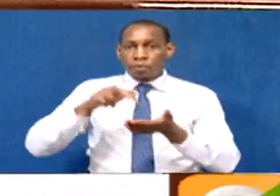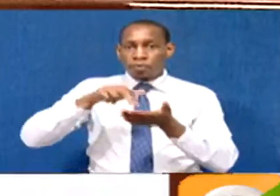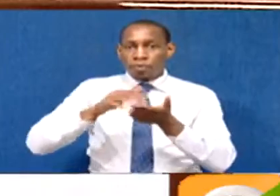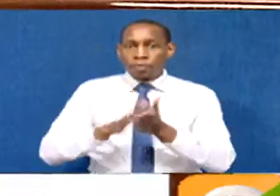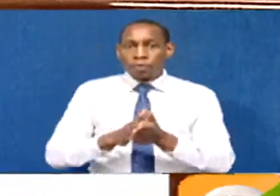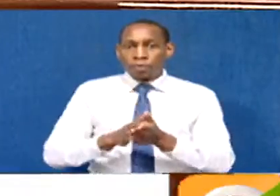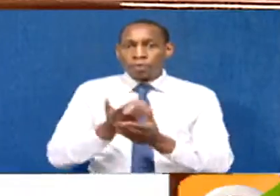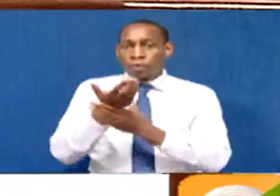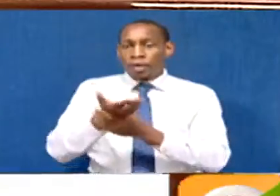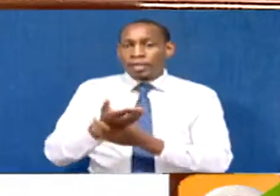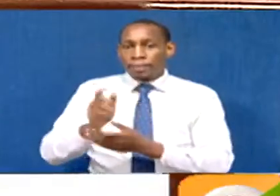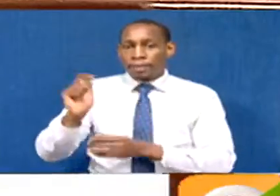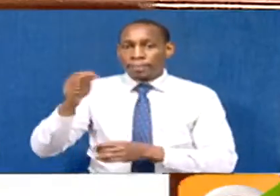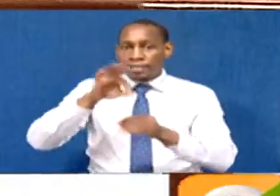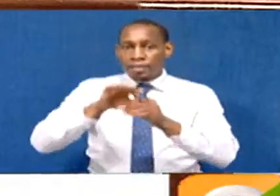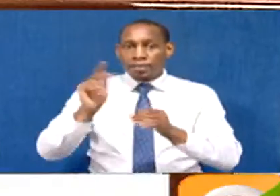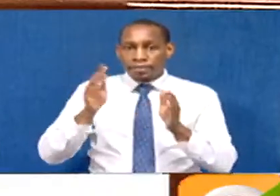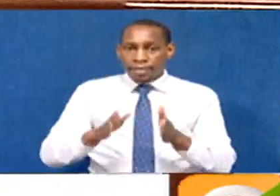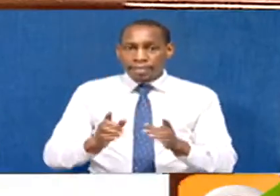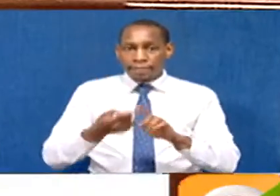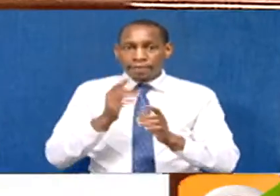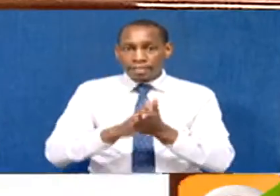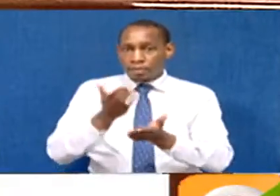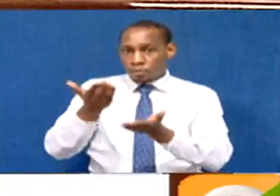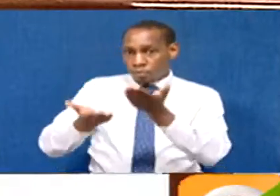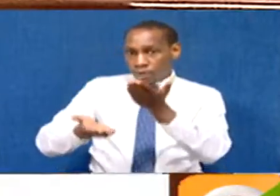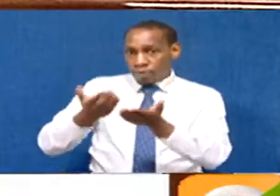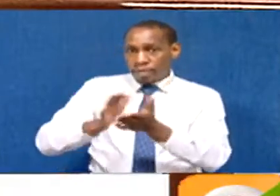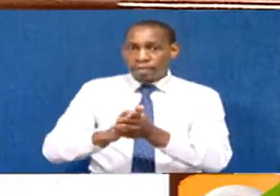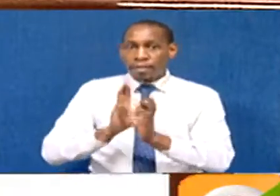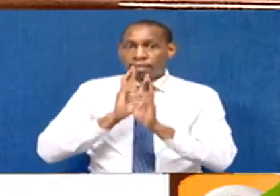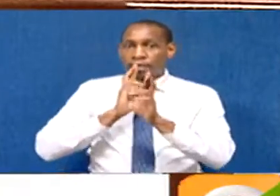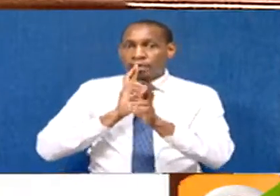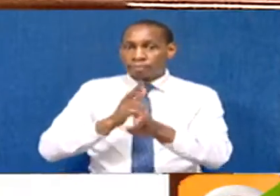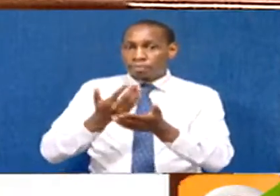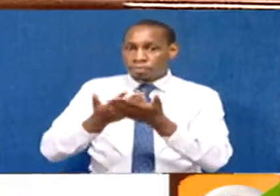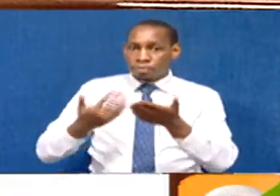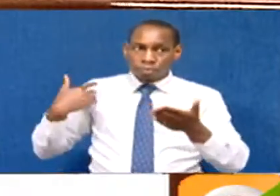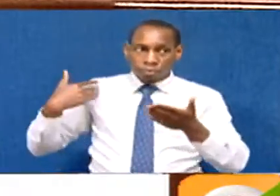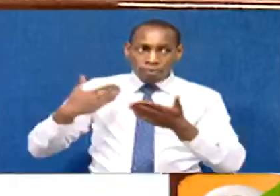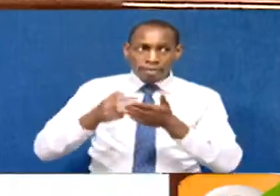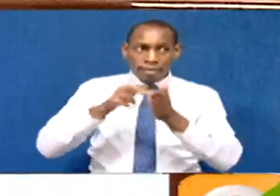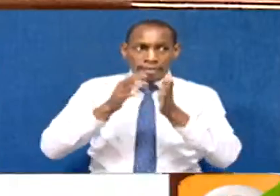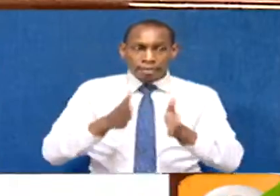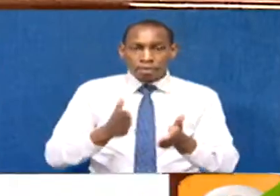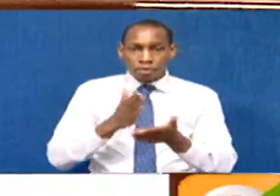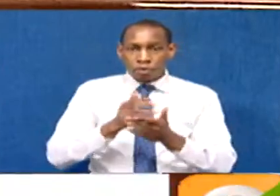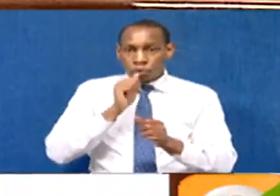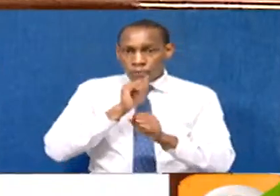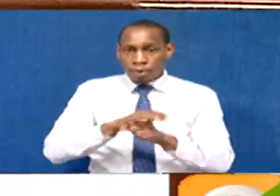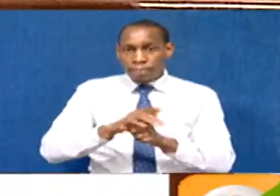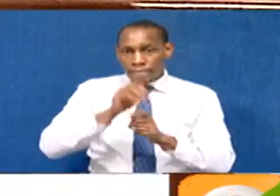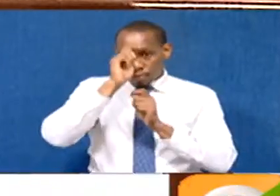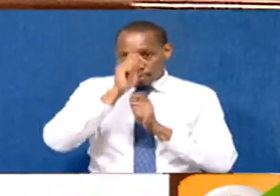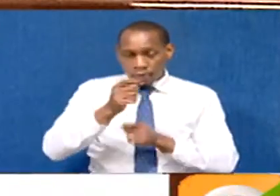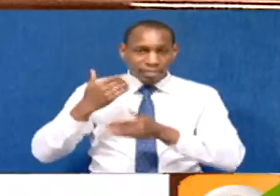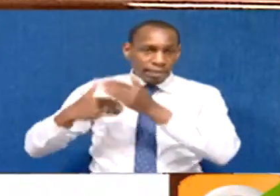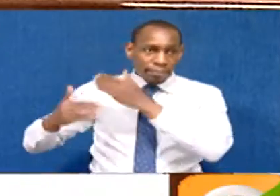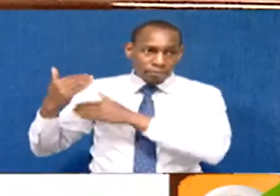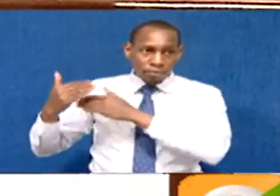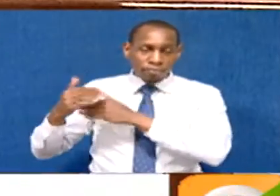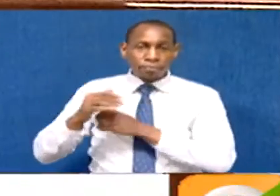presidential vote, Kenyans must scrutinize the track record of the candidates that they're following. Have they kept their promises in the